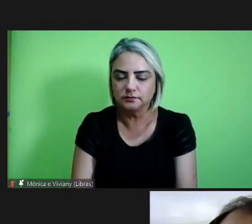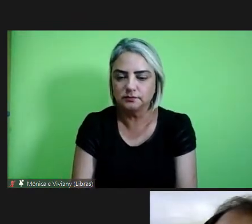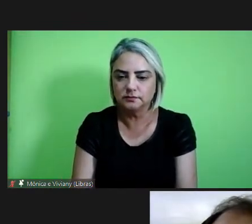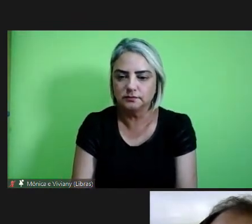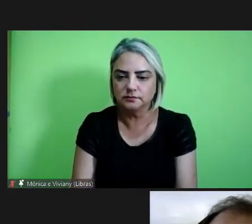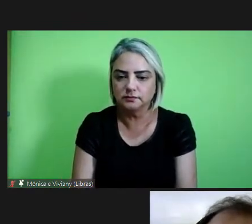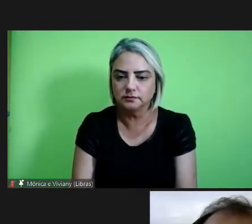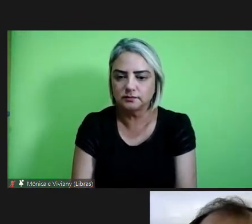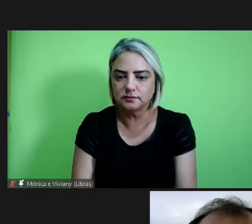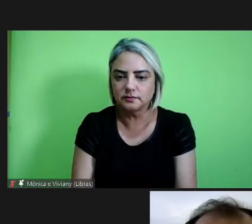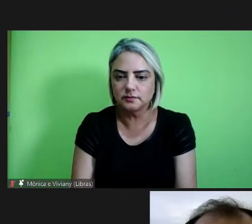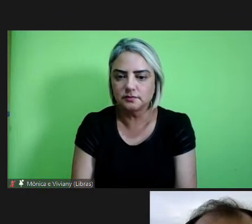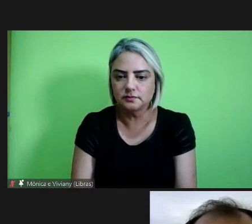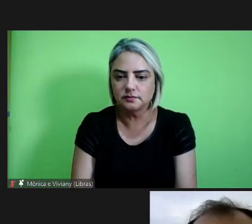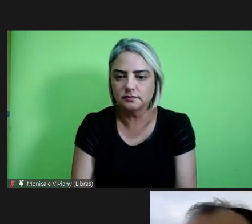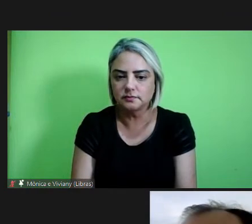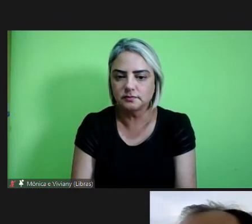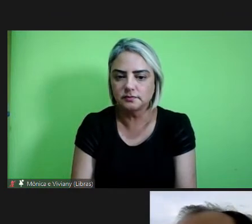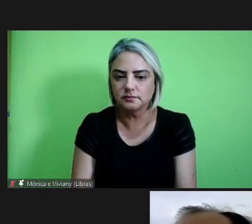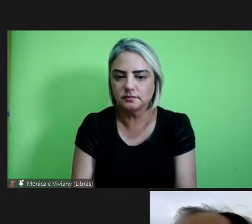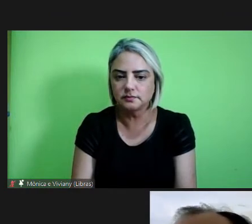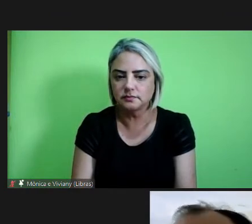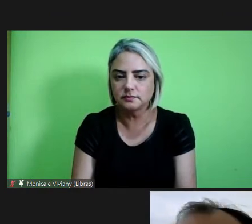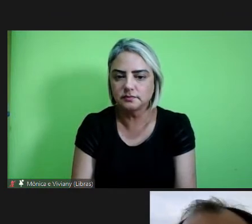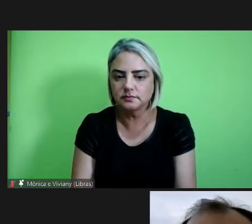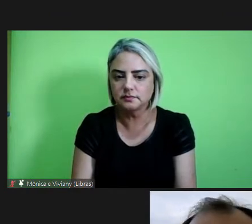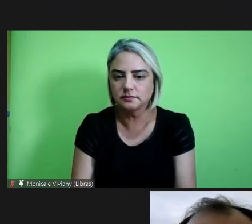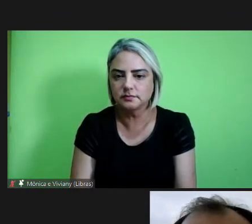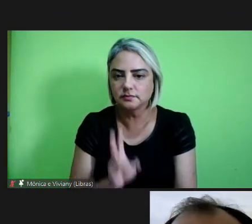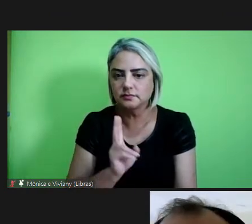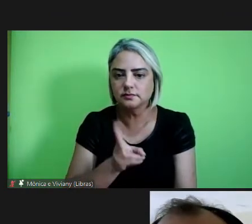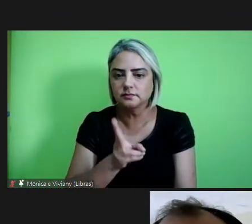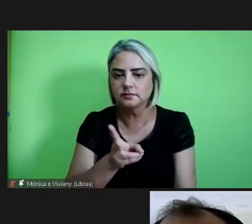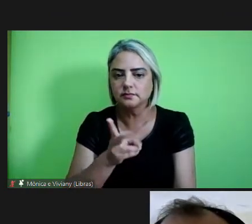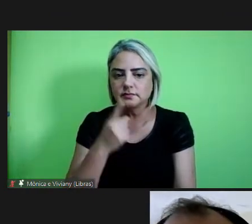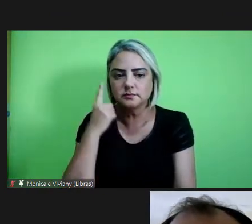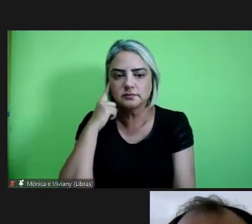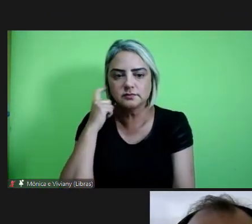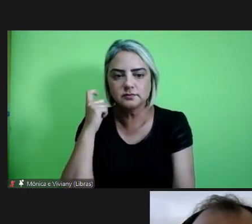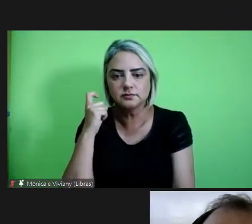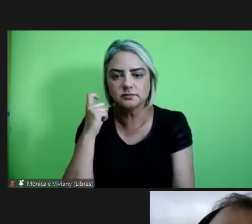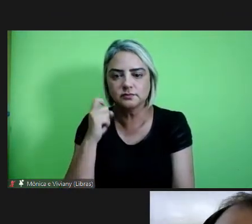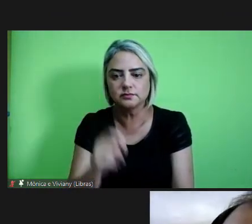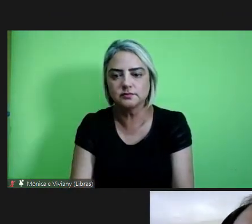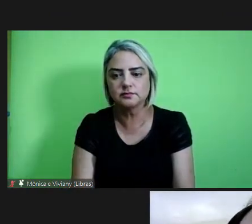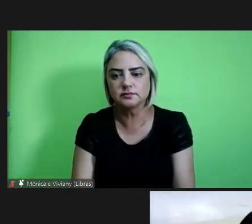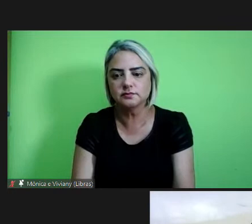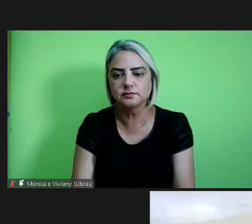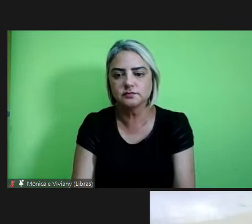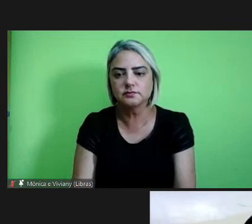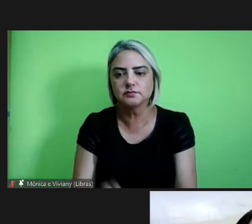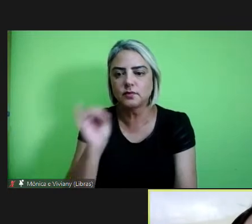Não, ele está sem áudio. Você continua sem áudio, Leopoldo.